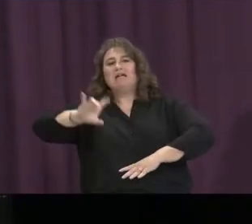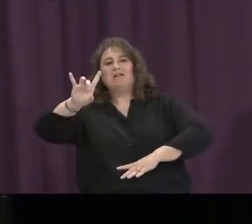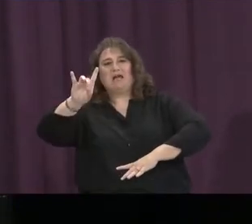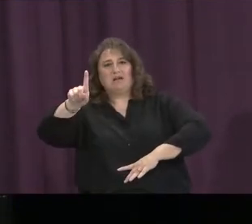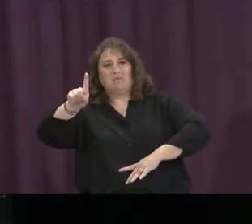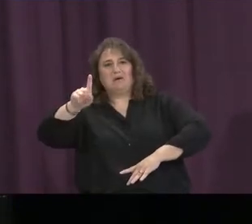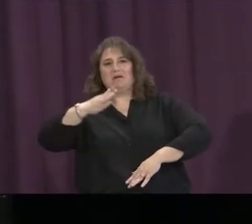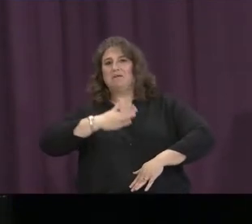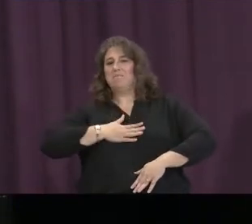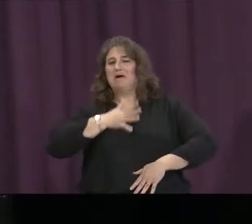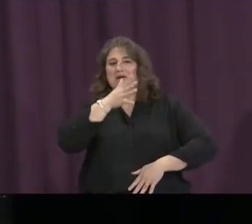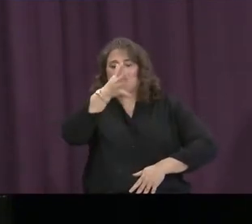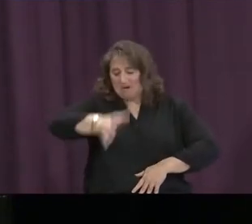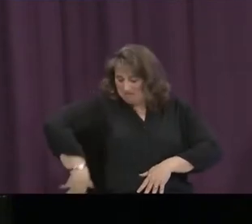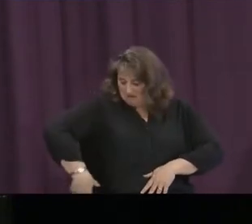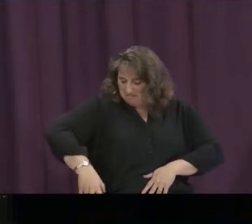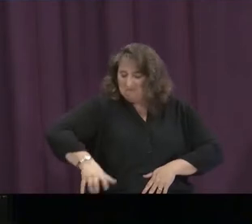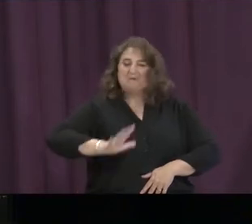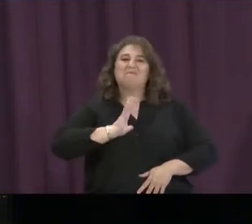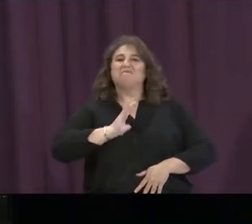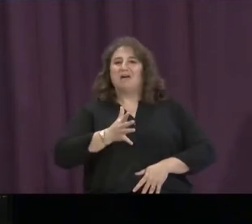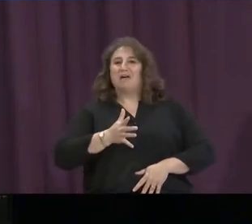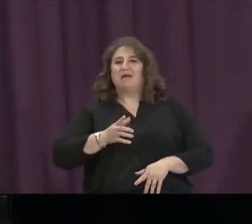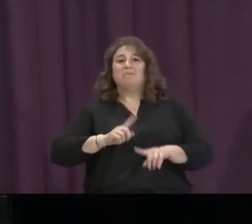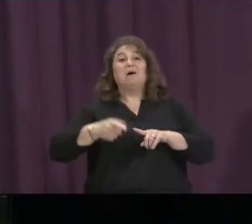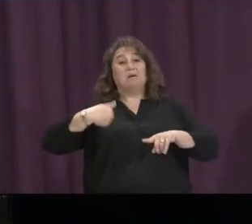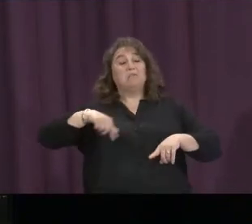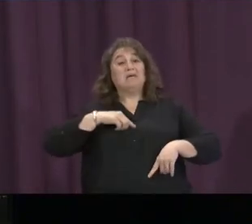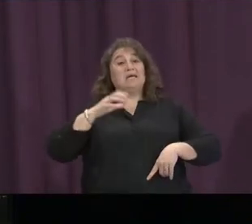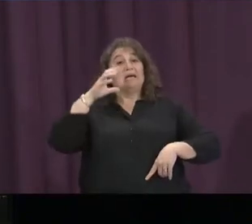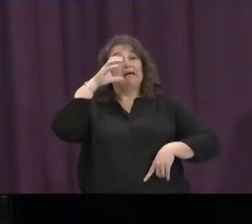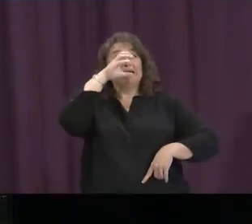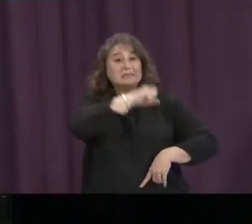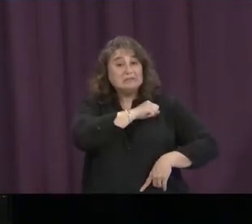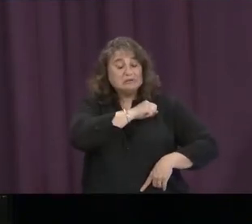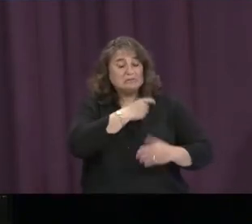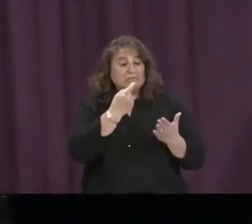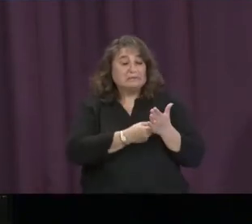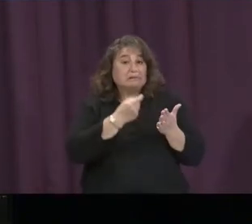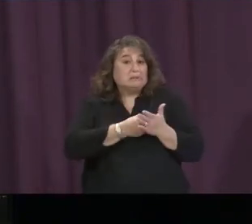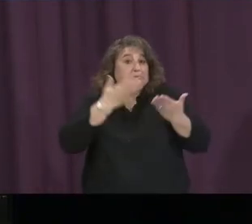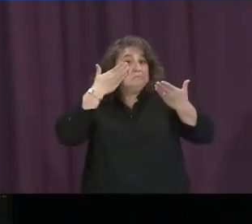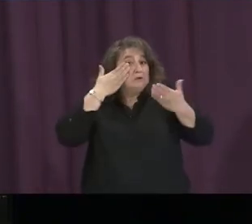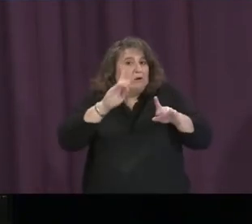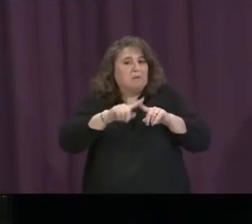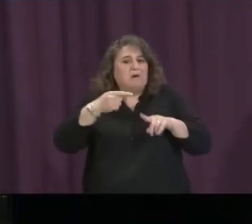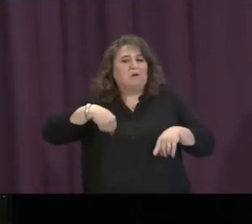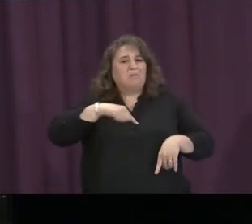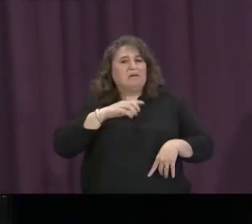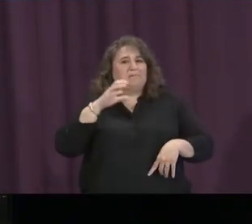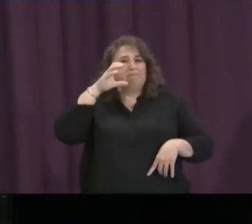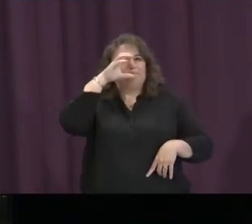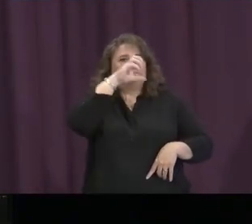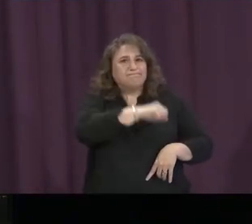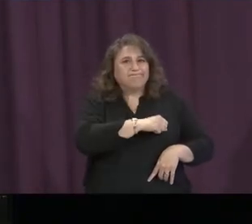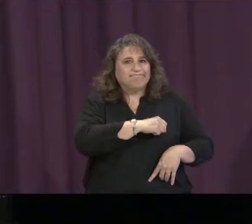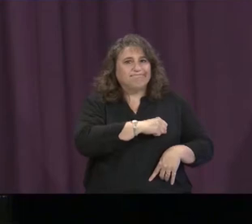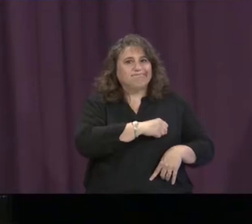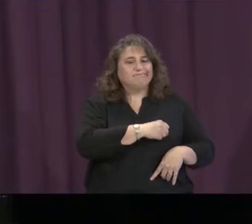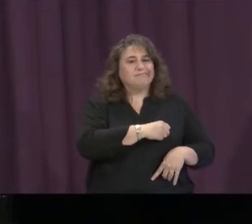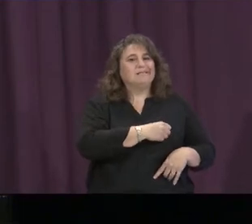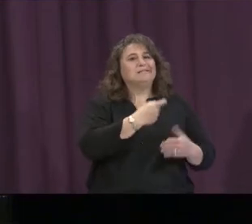you know. Uh, so we just assume sometimes the unknown we don't know, and we make assumptions about people that are often wrong